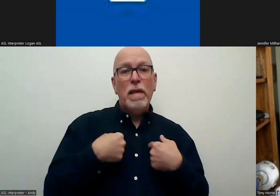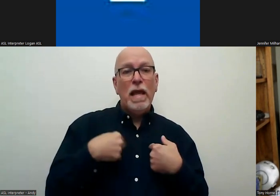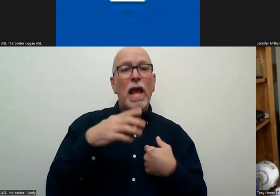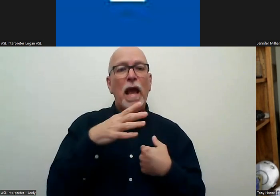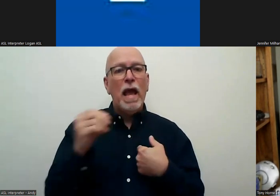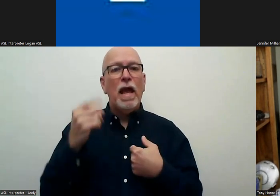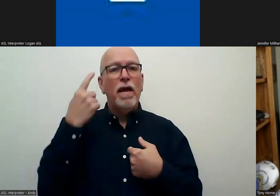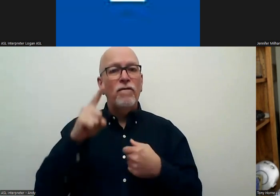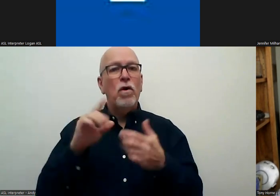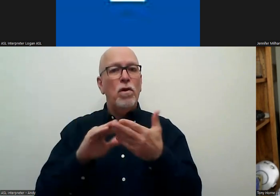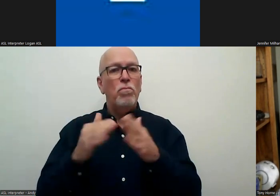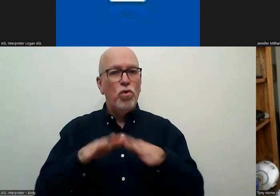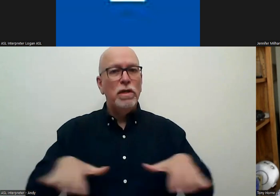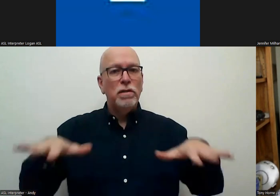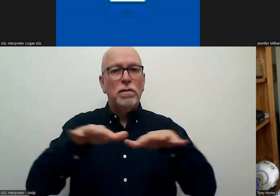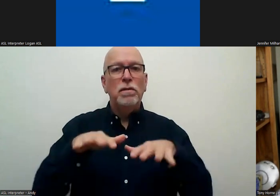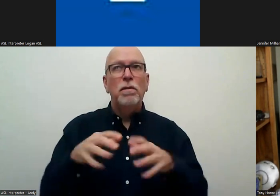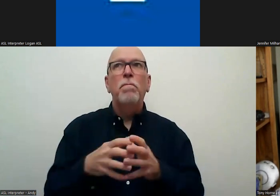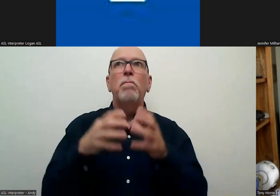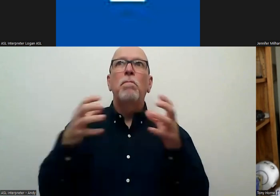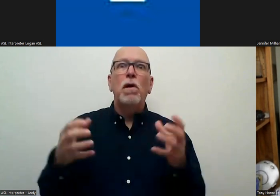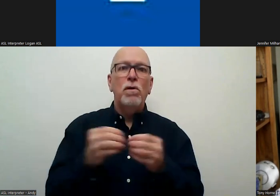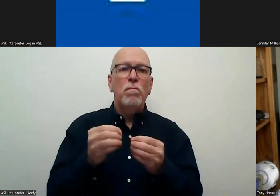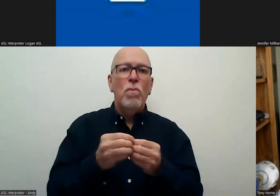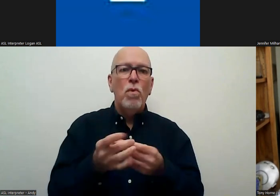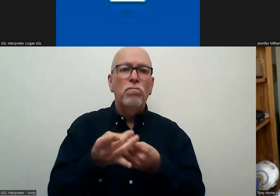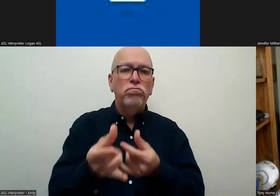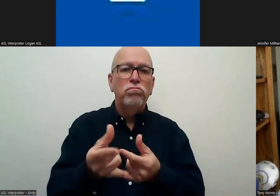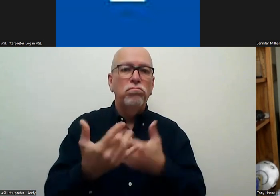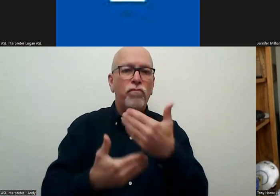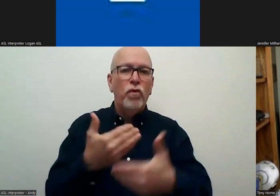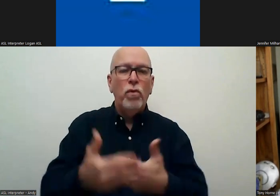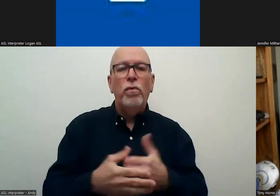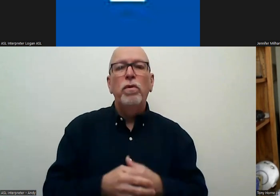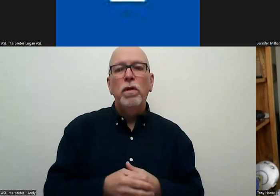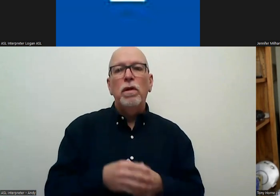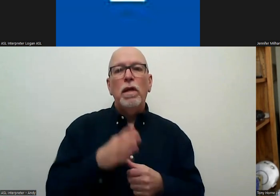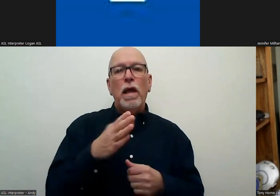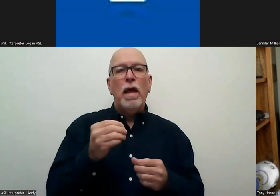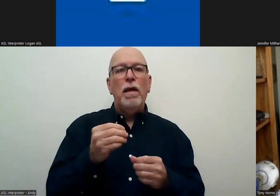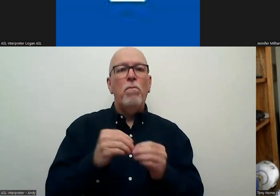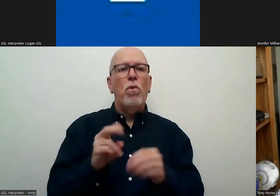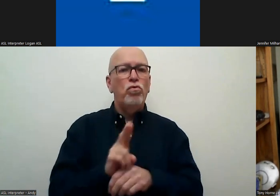community at large much more flowing and usable